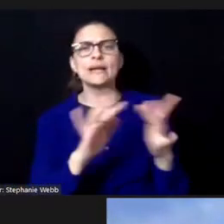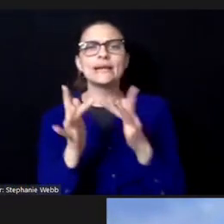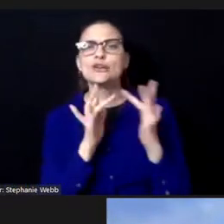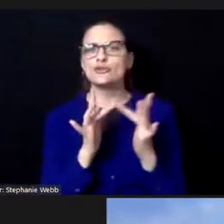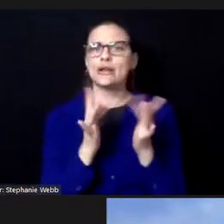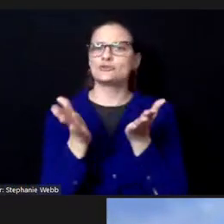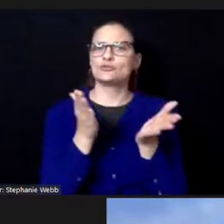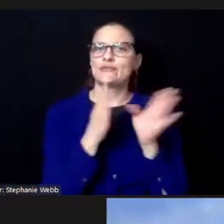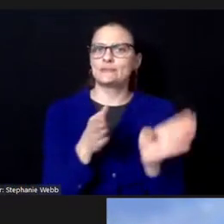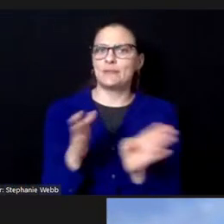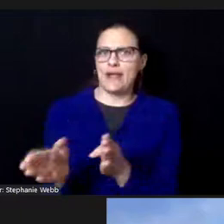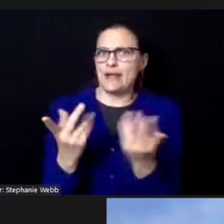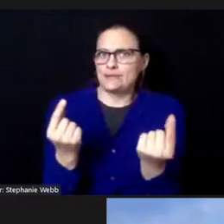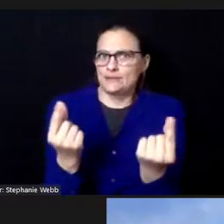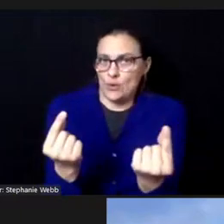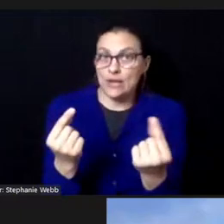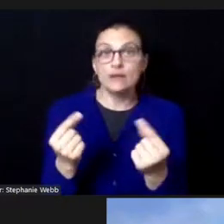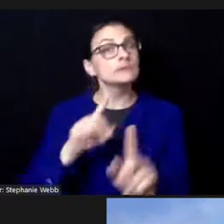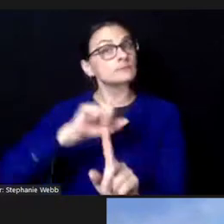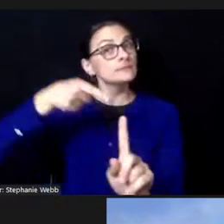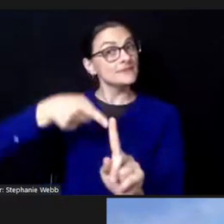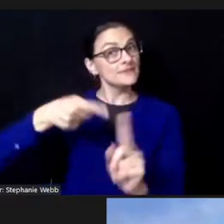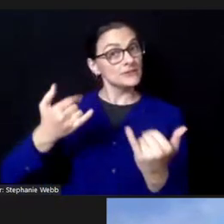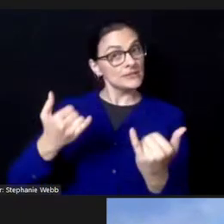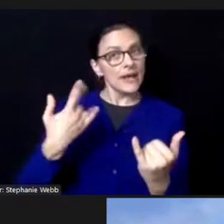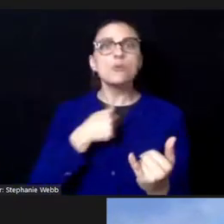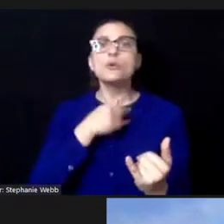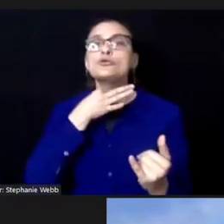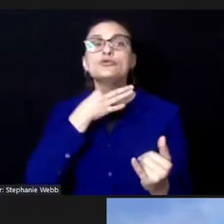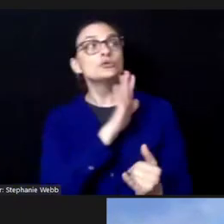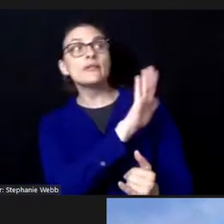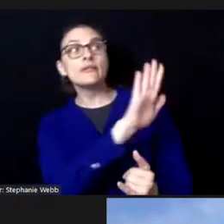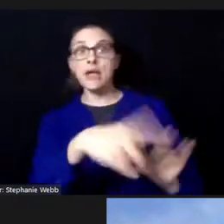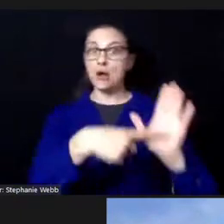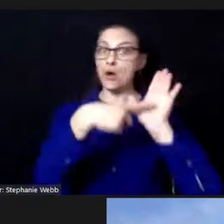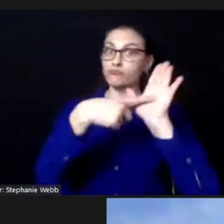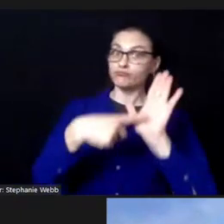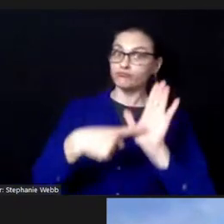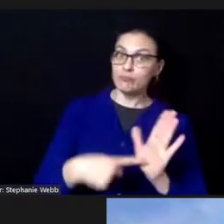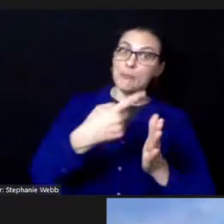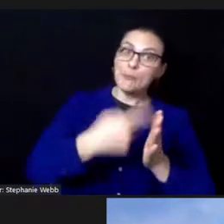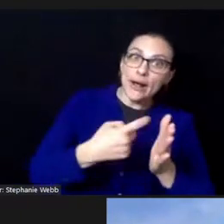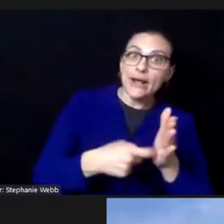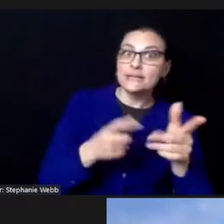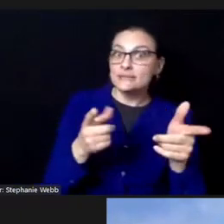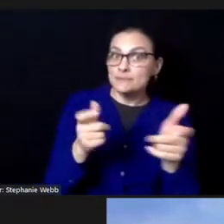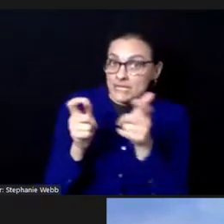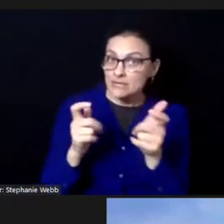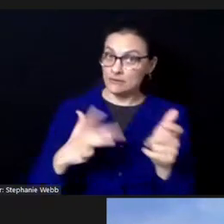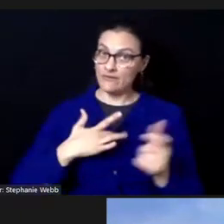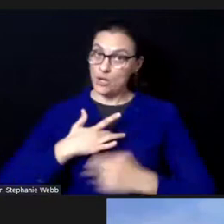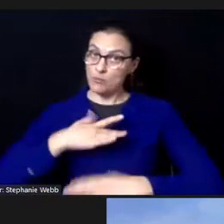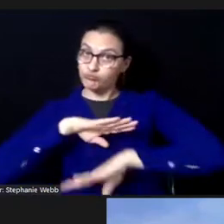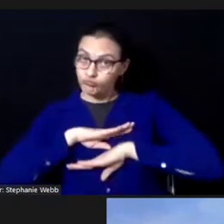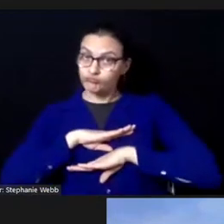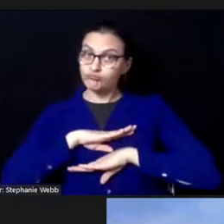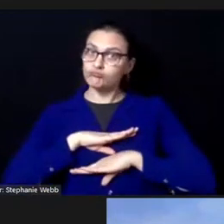about price and speed provide households with the information that they need to make informed decisions. Like I mentioned,